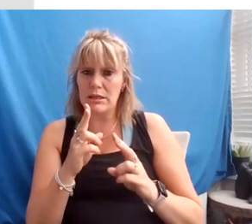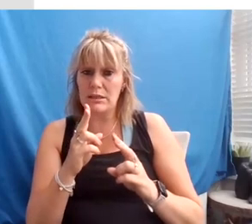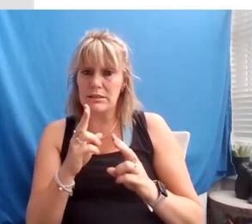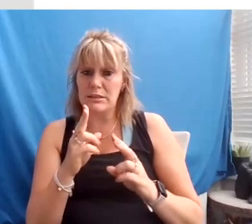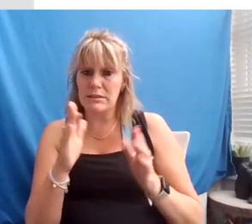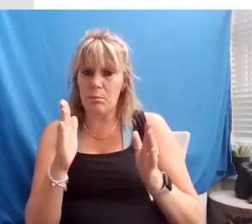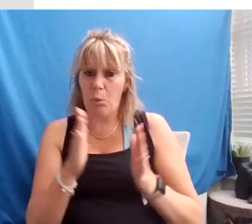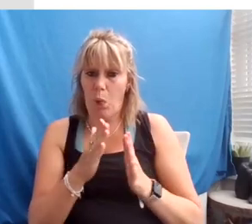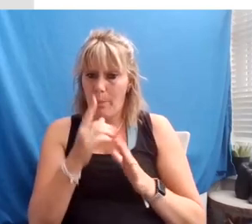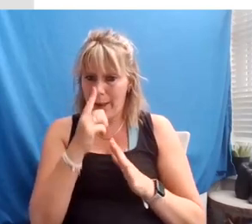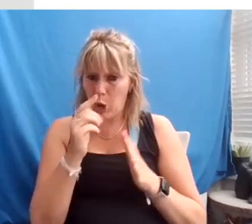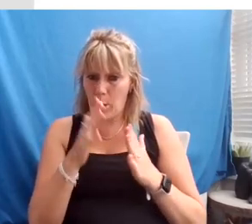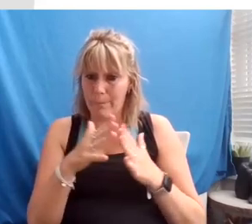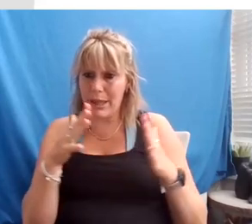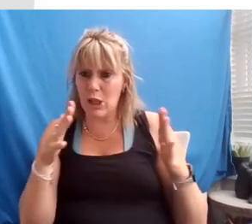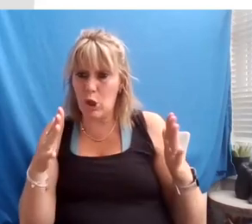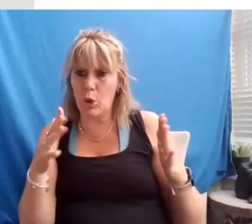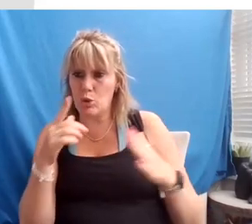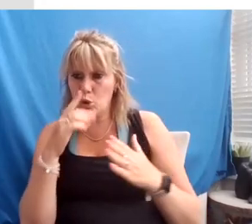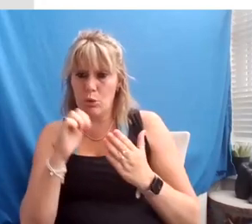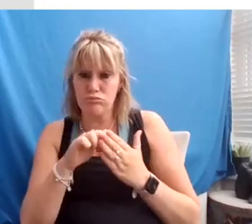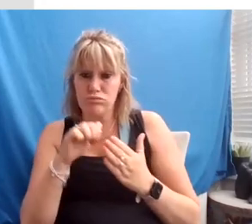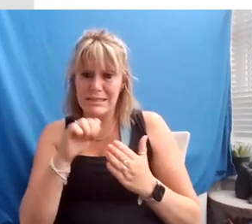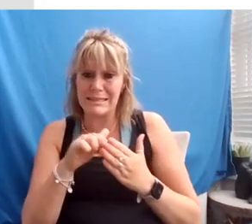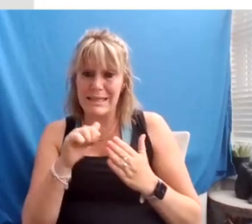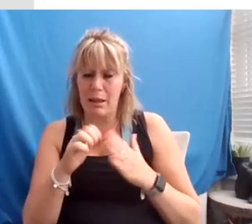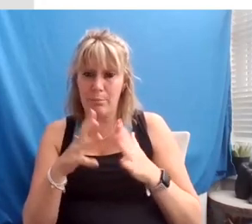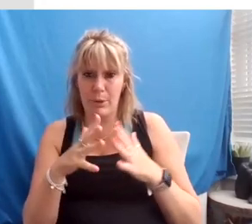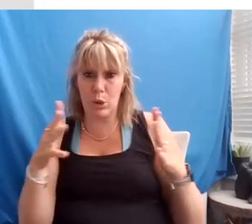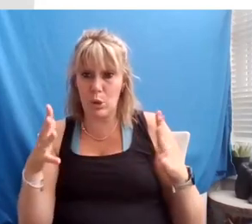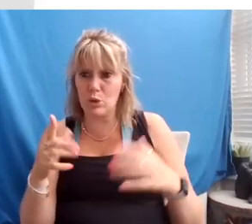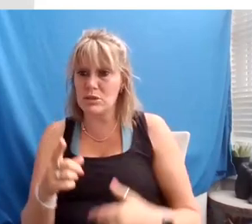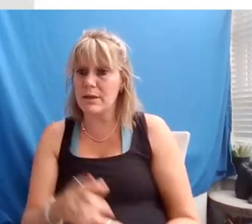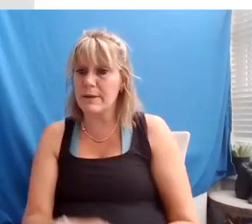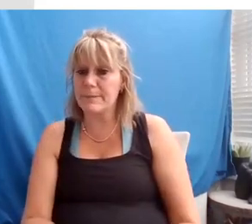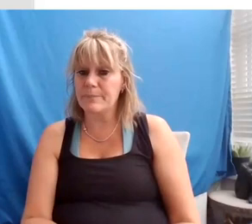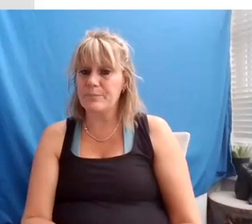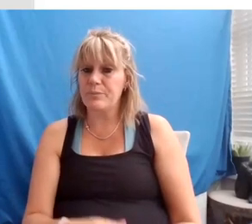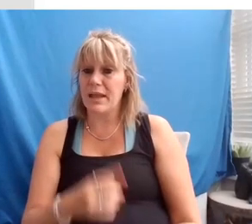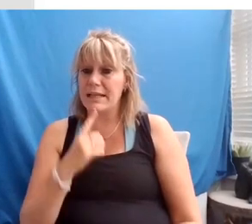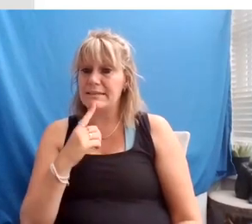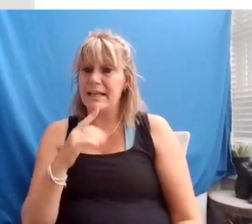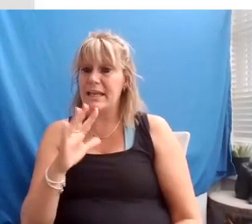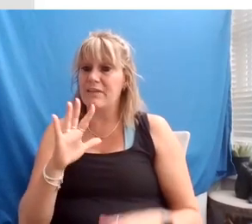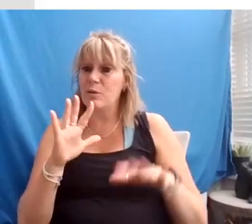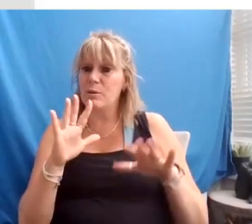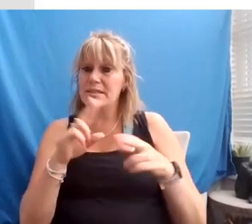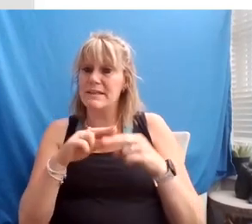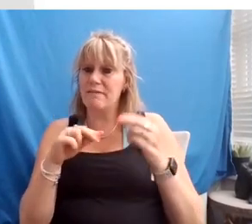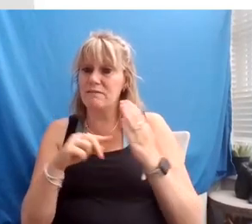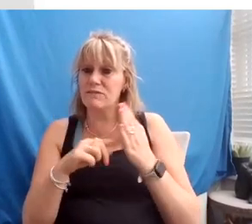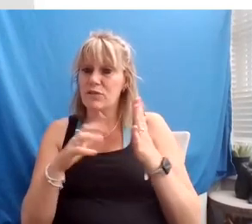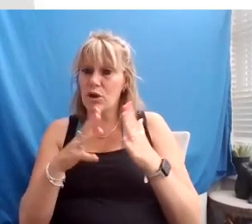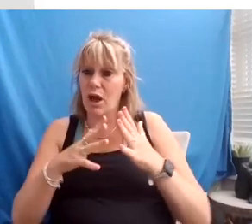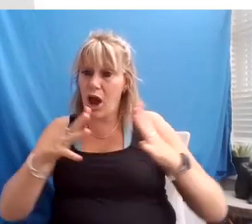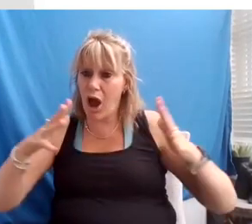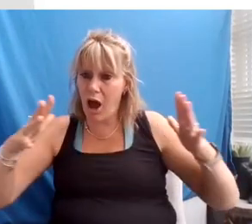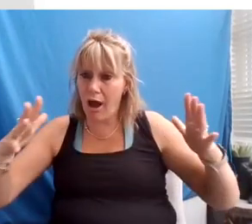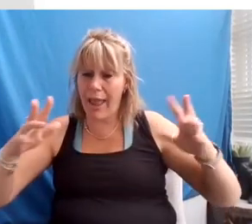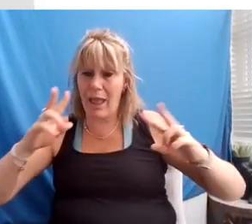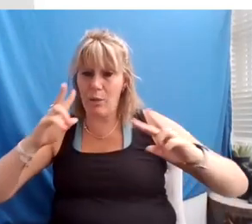you could print it, and it could be huge. And I think it was 10 feet high, it would look